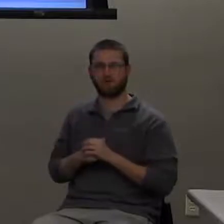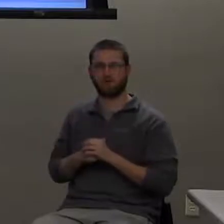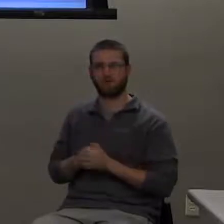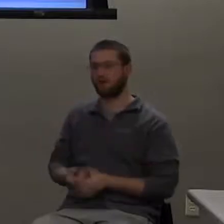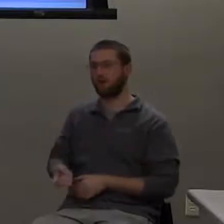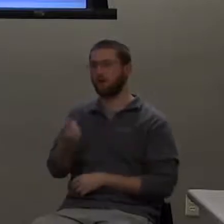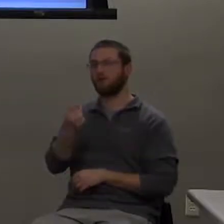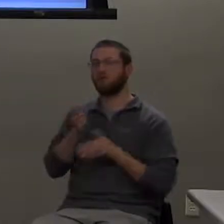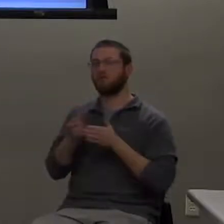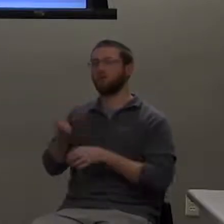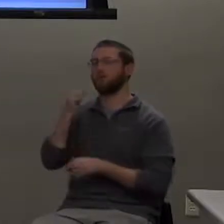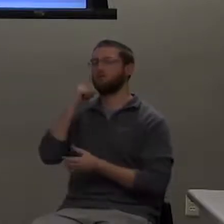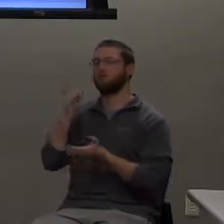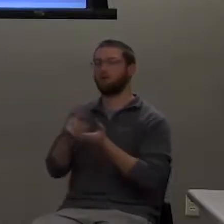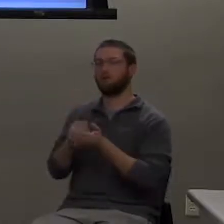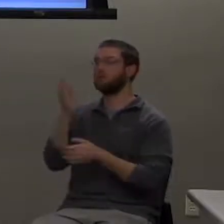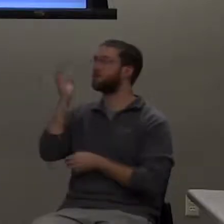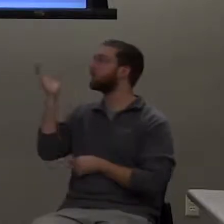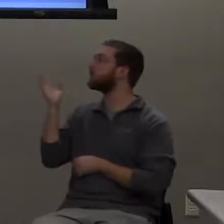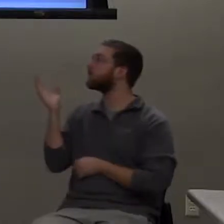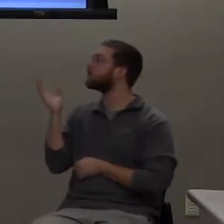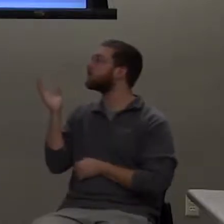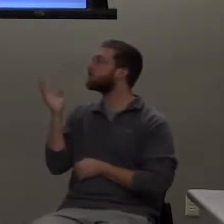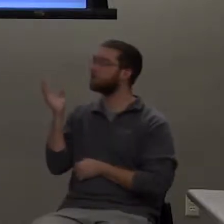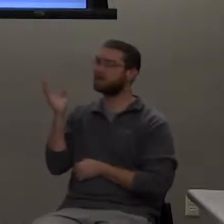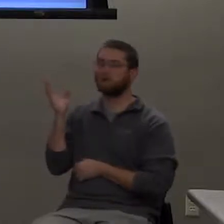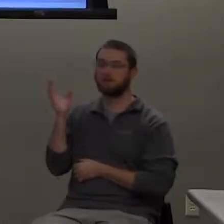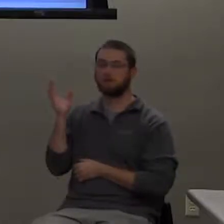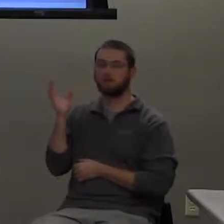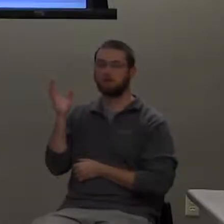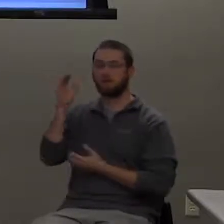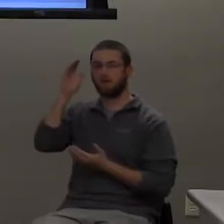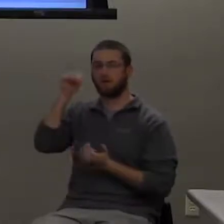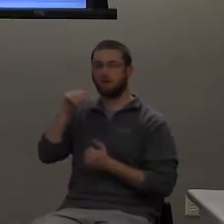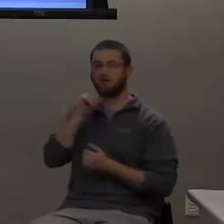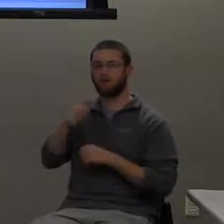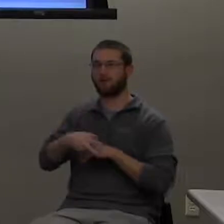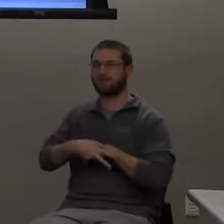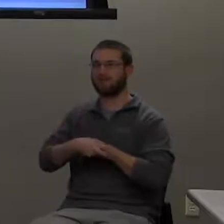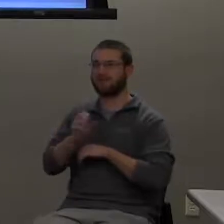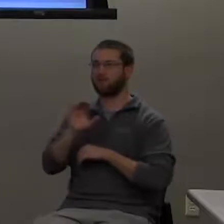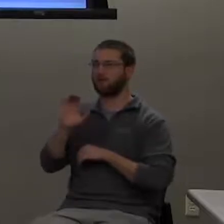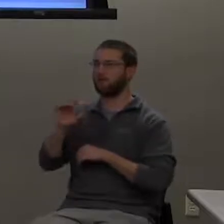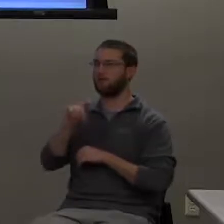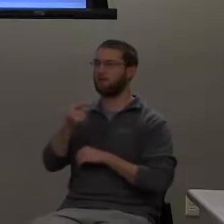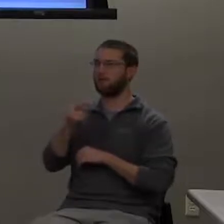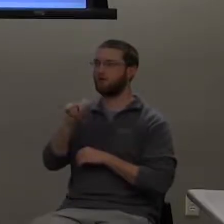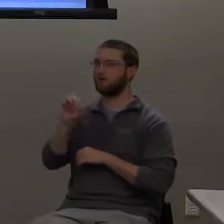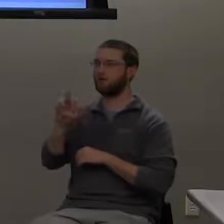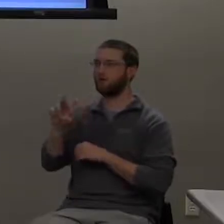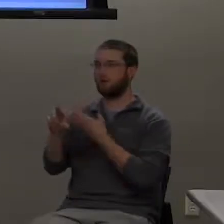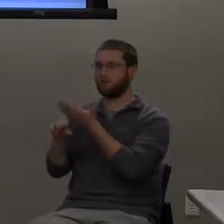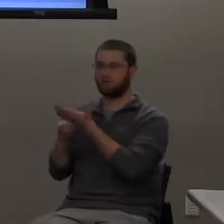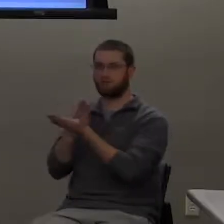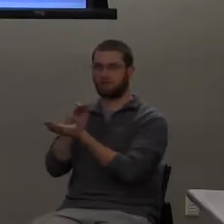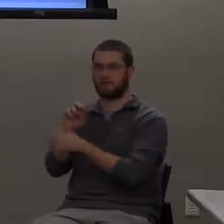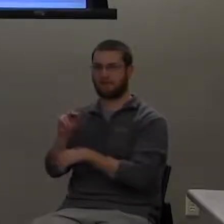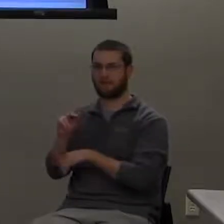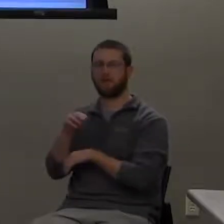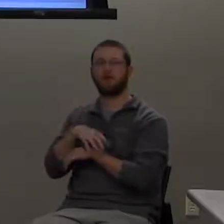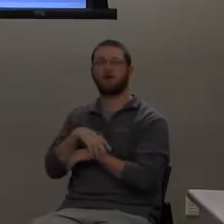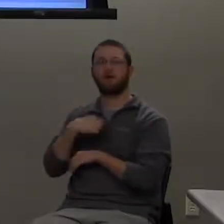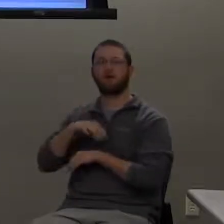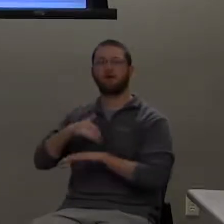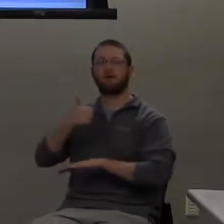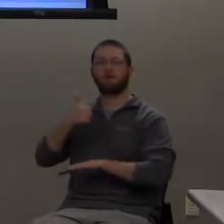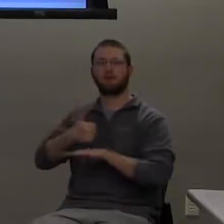ways, and you can see on here, is that, and I hope I'm not stealing your thunder, Ben, is we are implementing,